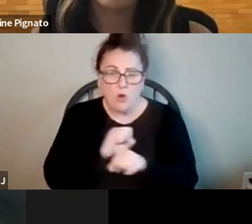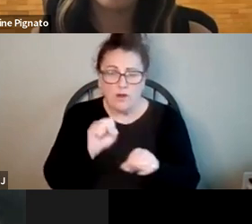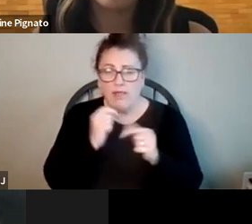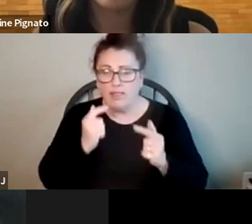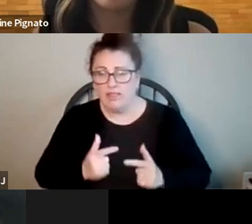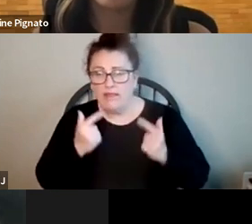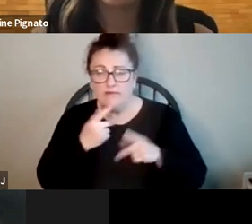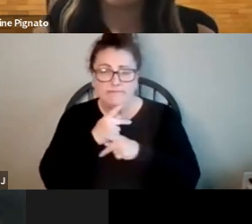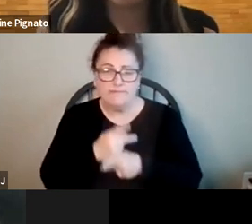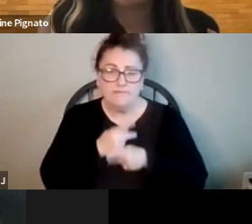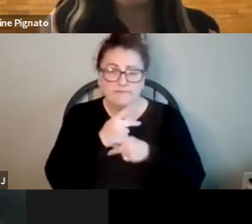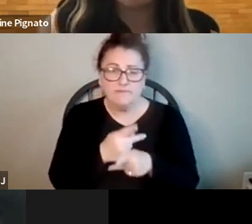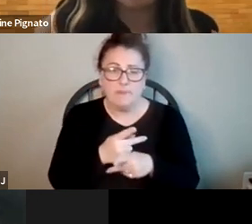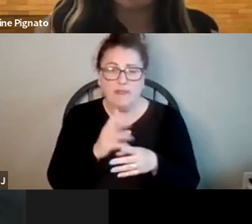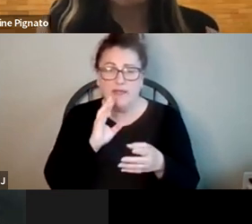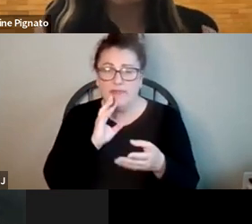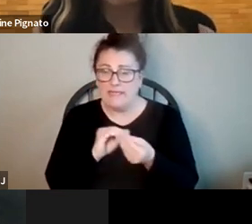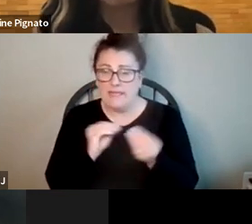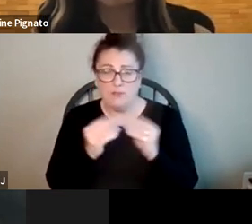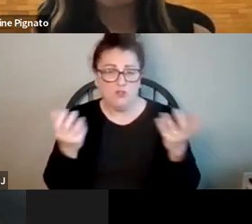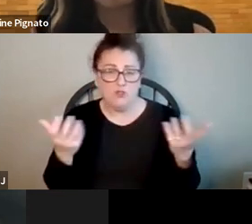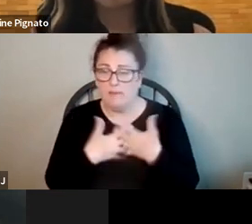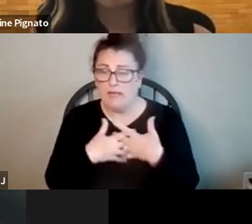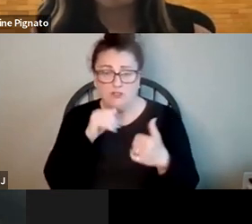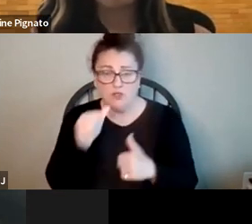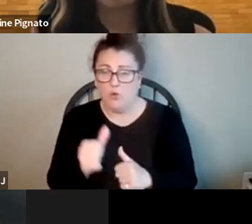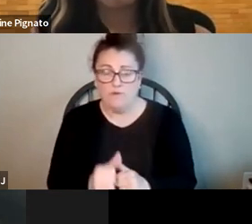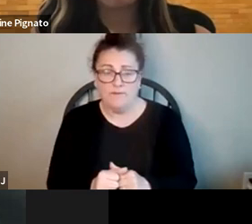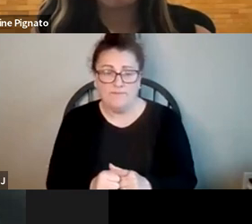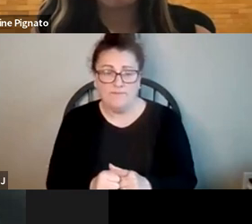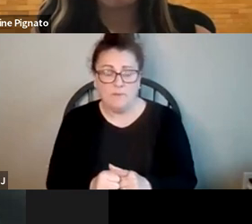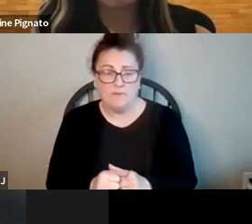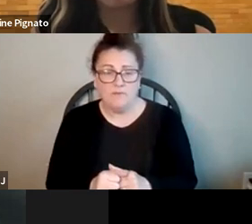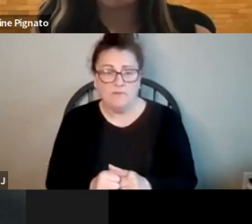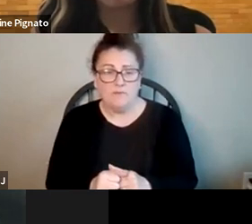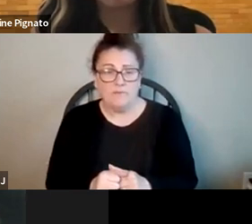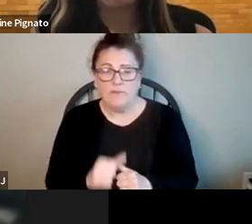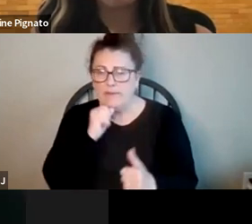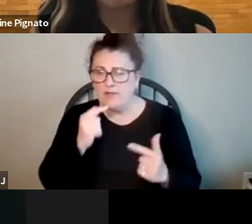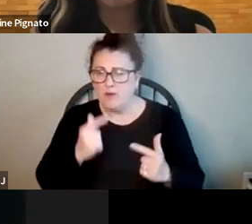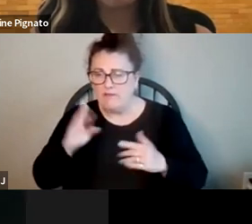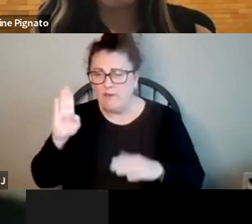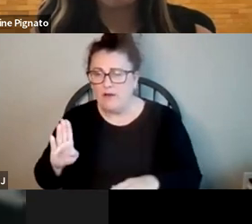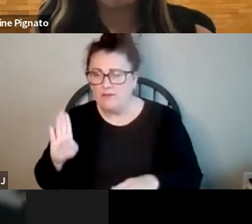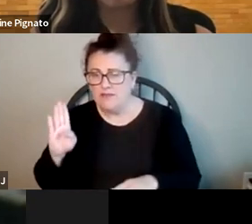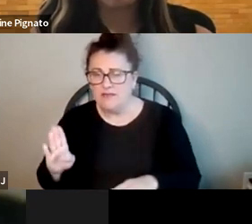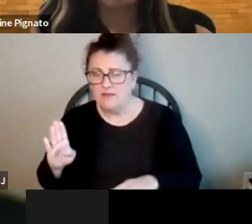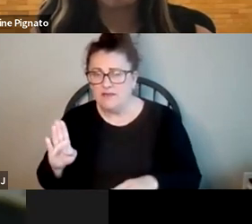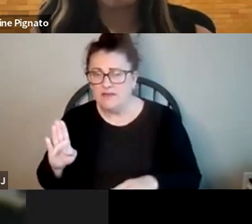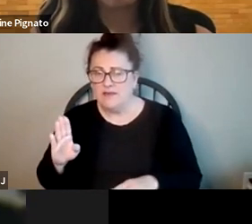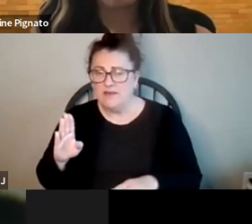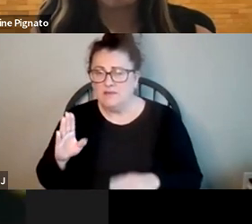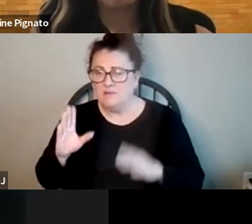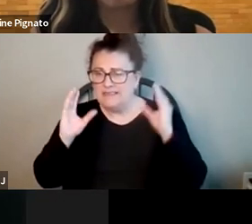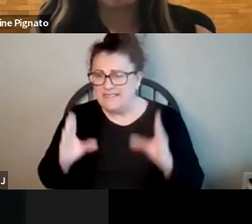for, because even the numbers don't match up for when you say, well, then the ones that don't live in Boston have to be all teachers because there's no